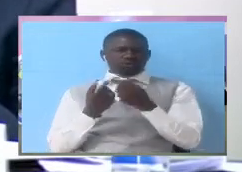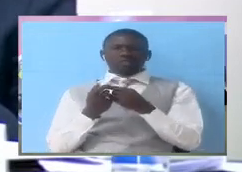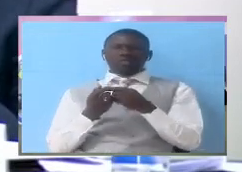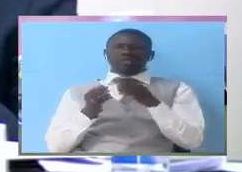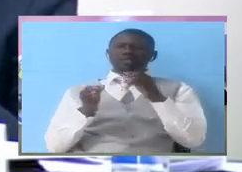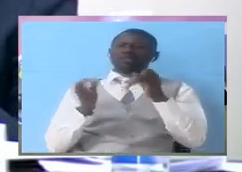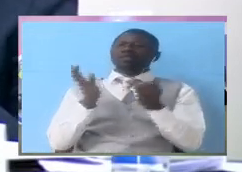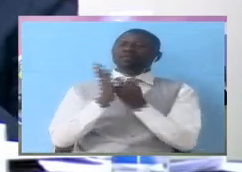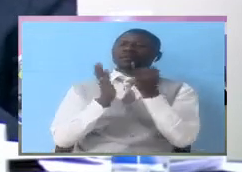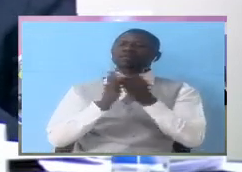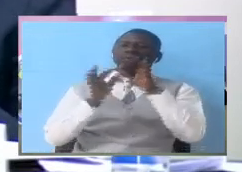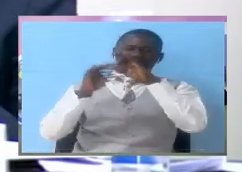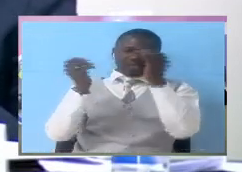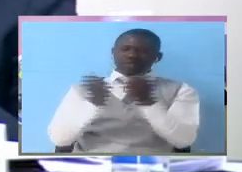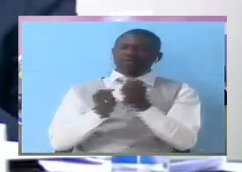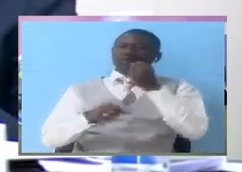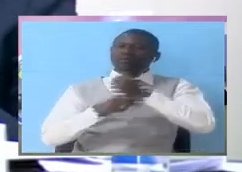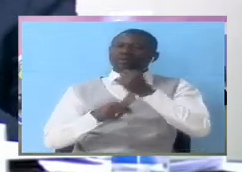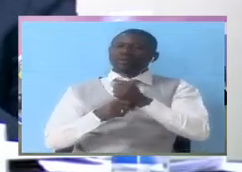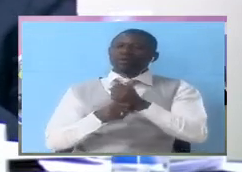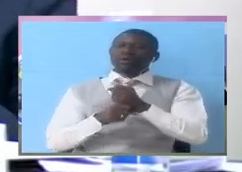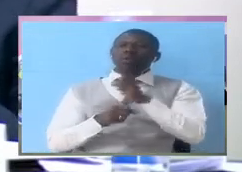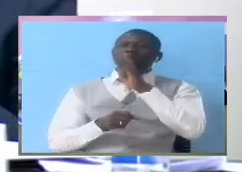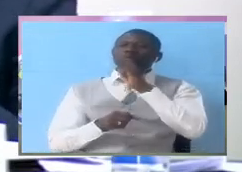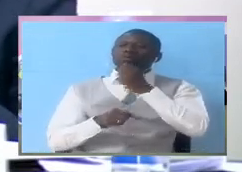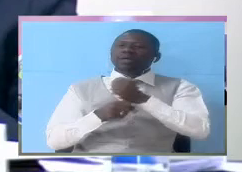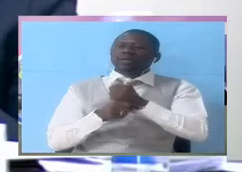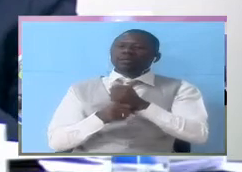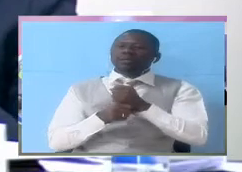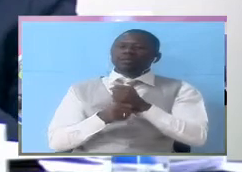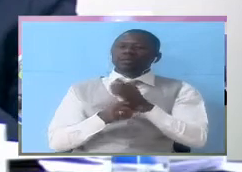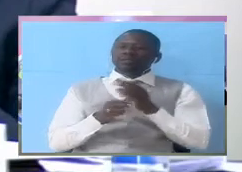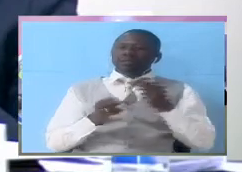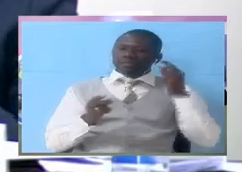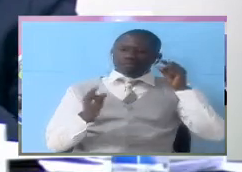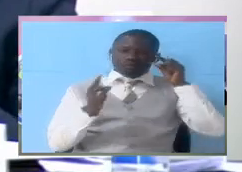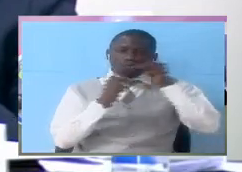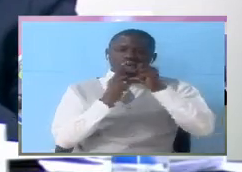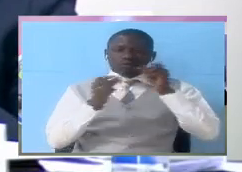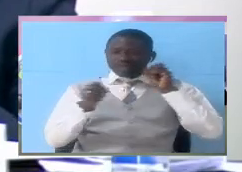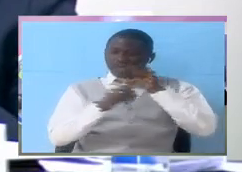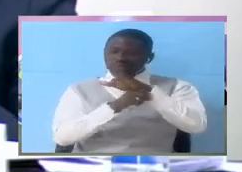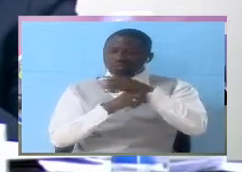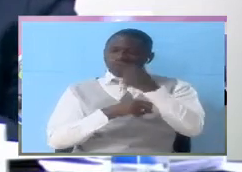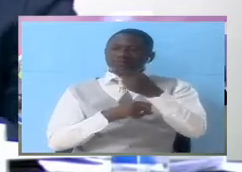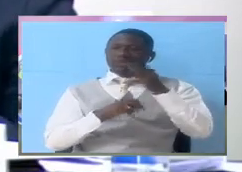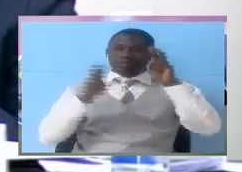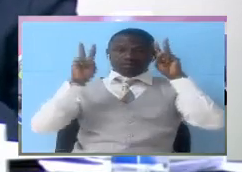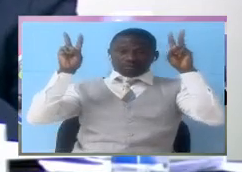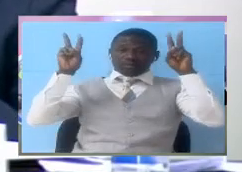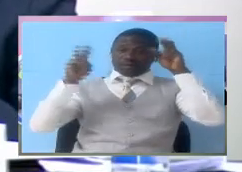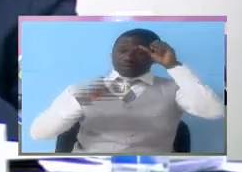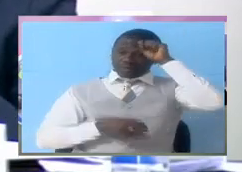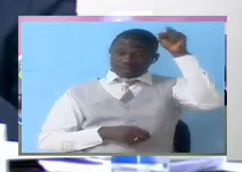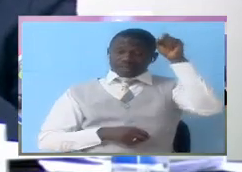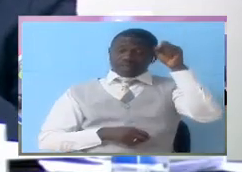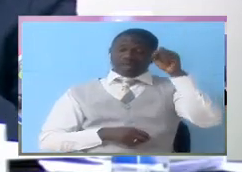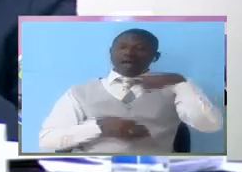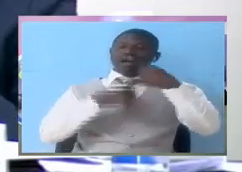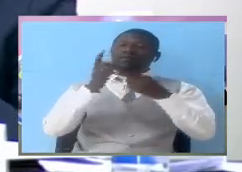on the direction of the president after consultation with General Tamba, correct? Wax nga ñu